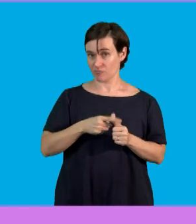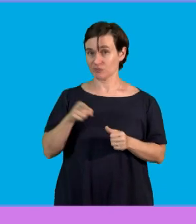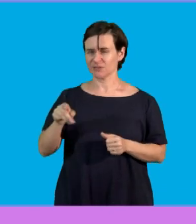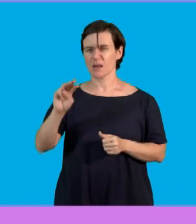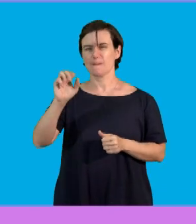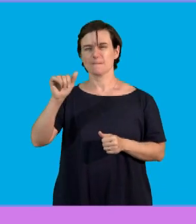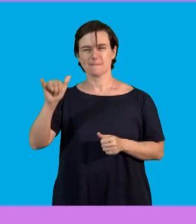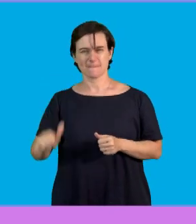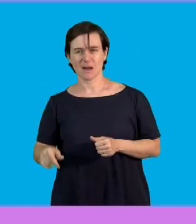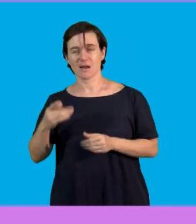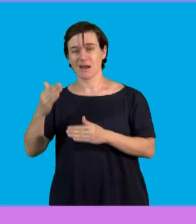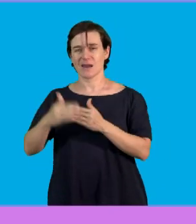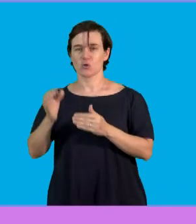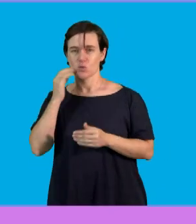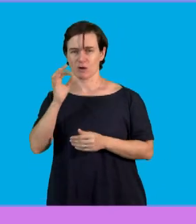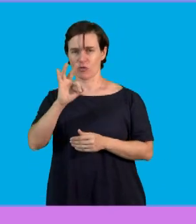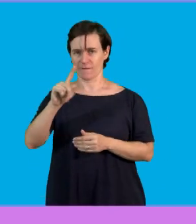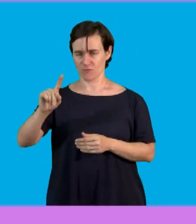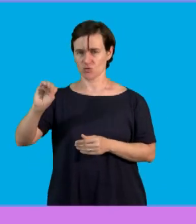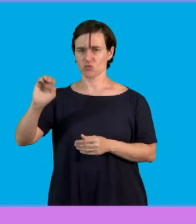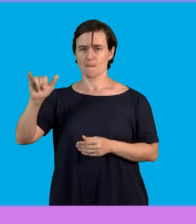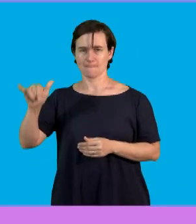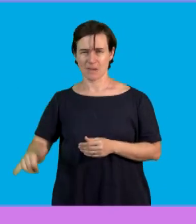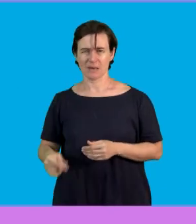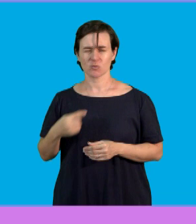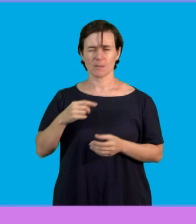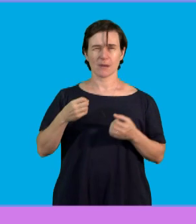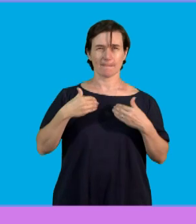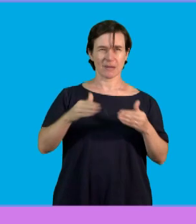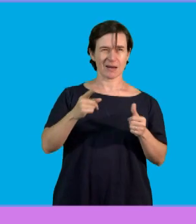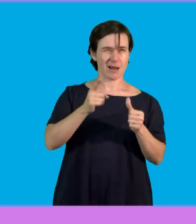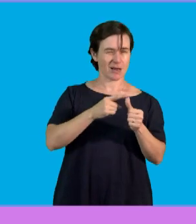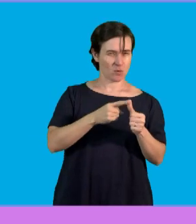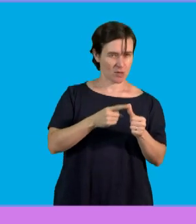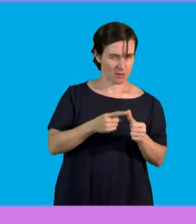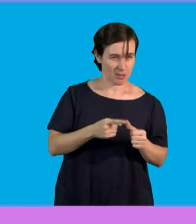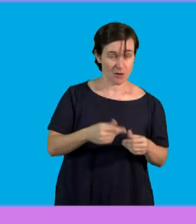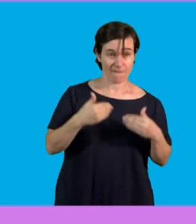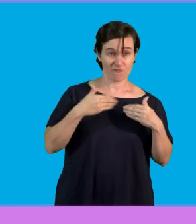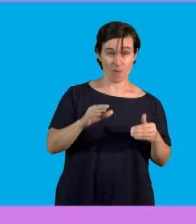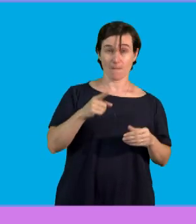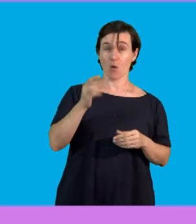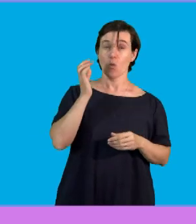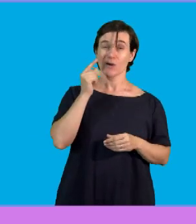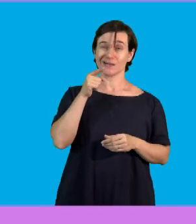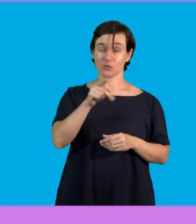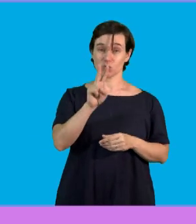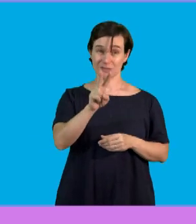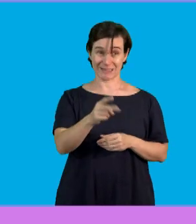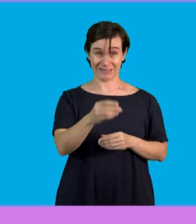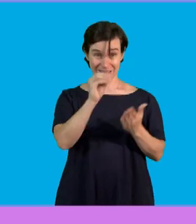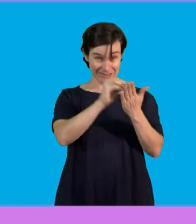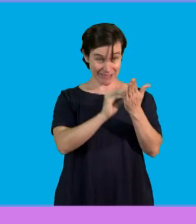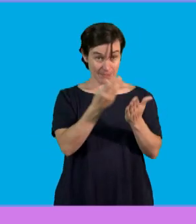May on the 31st. So now we are going to start counting the number of days from the day that appears on the